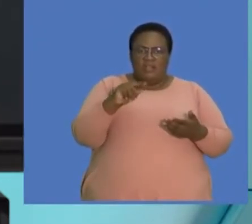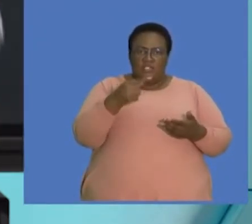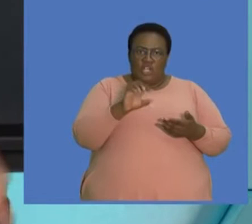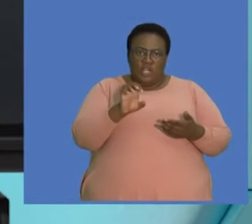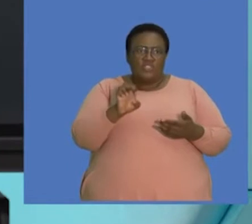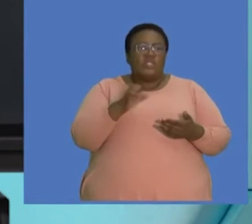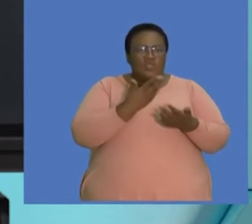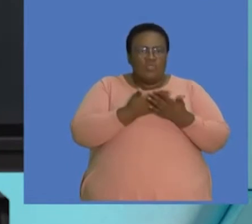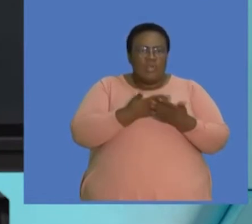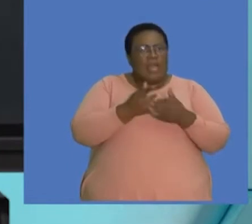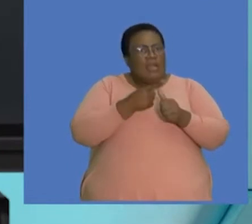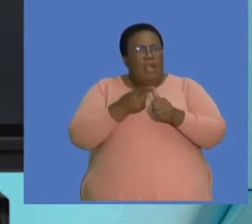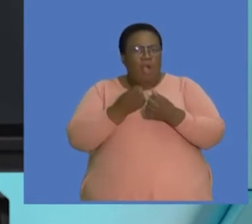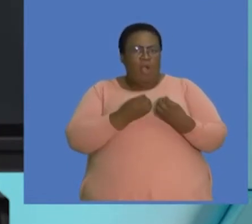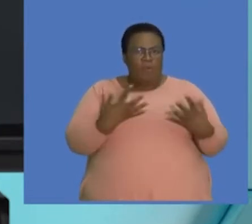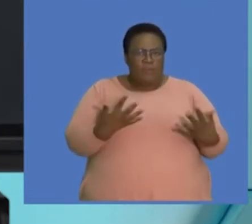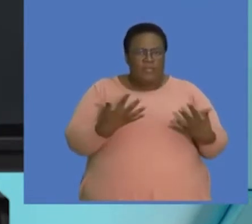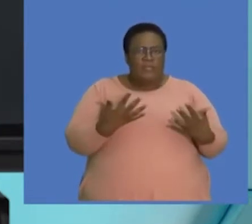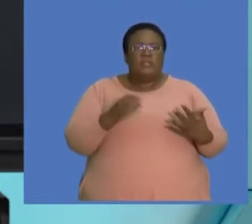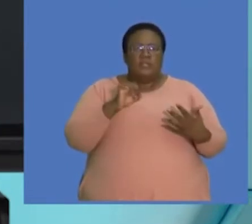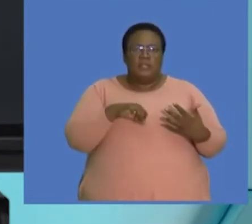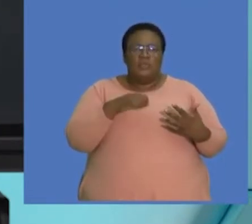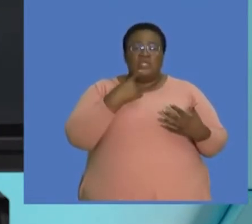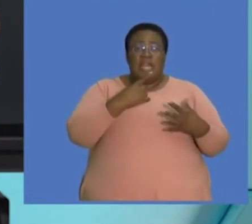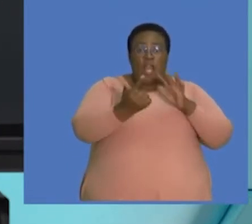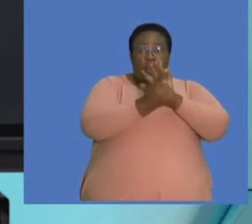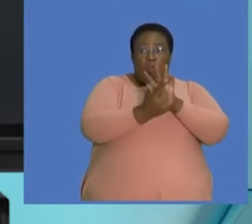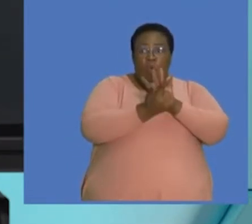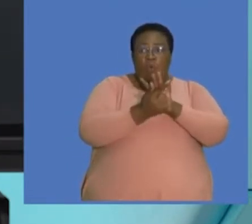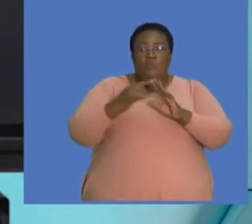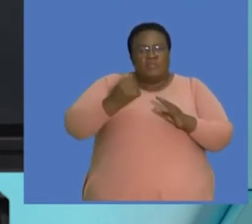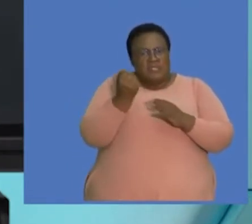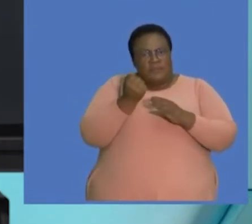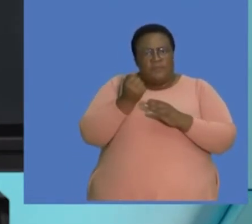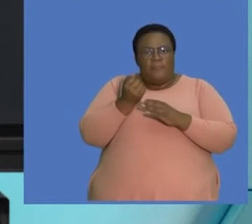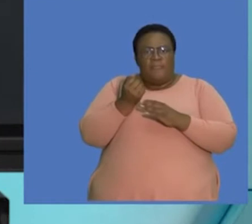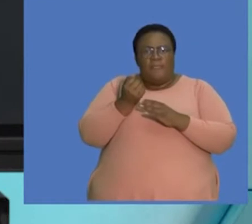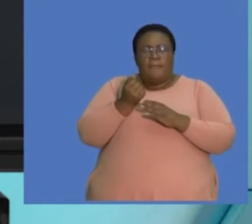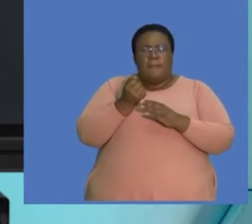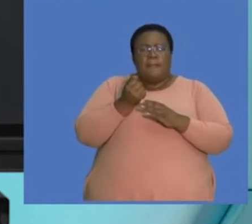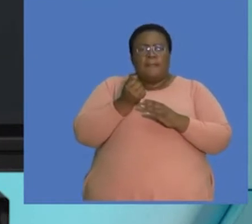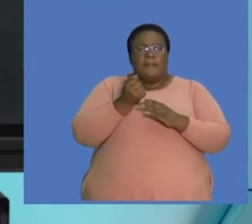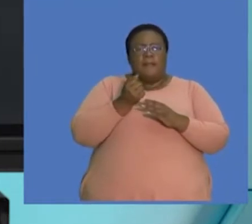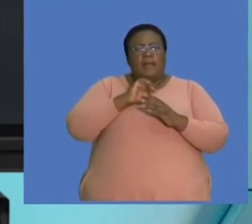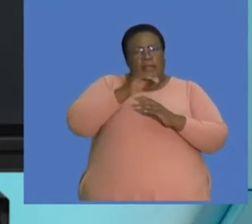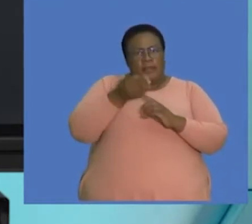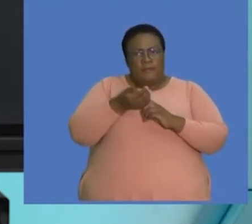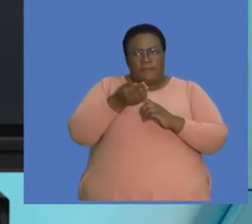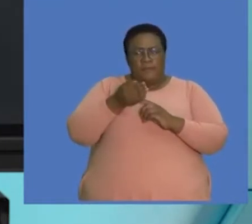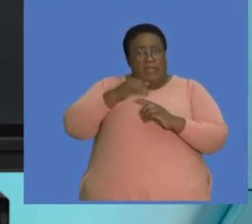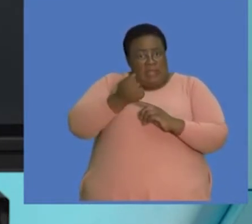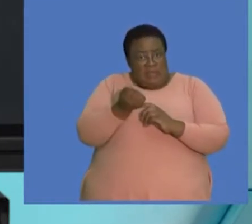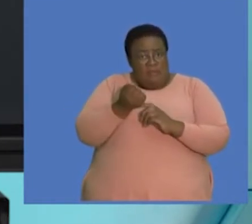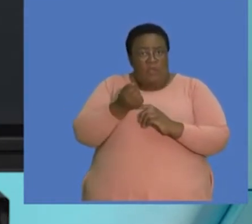shall talk to that at a later stage. But when we say the law of conservation of charge, we actually refer to exactly